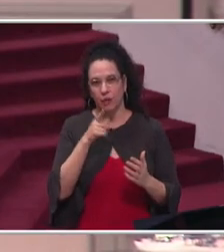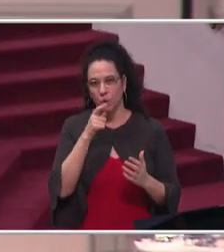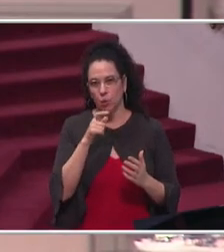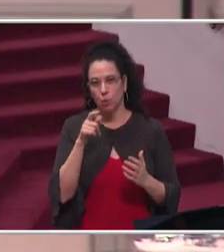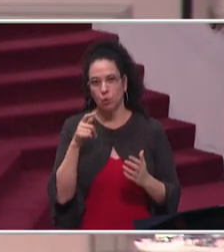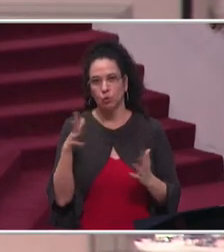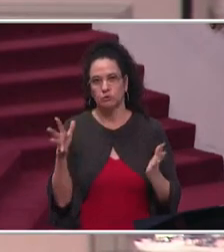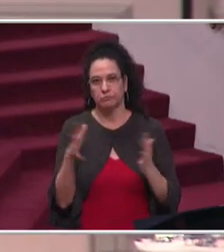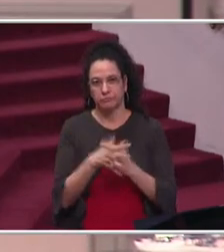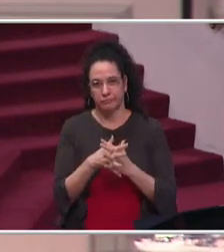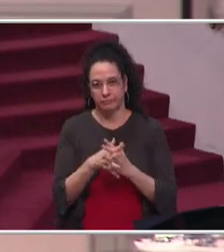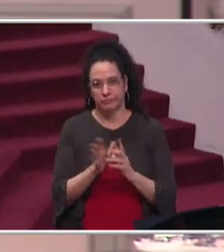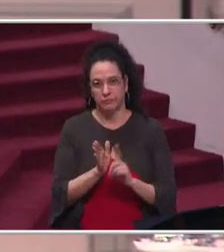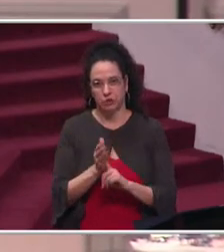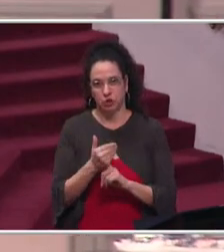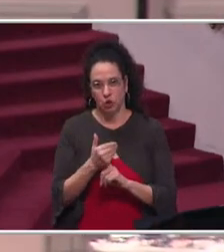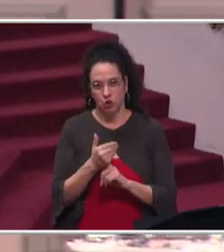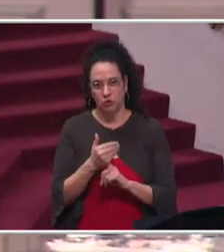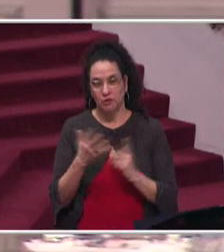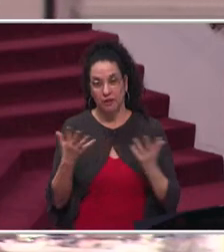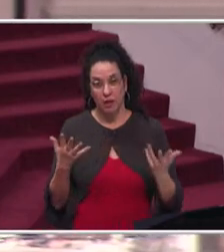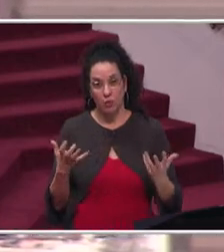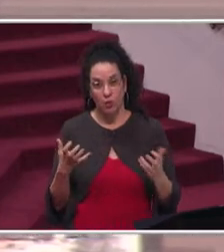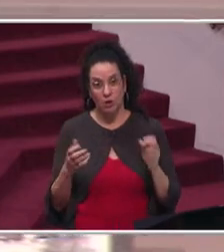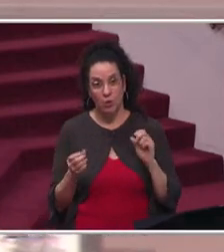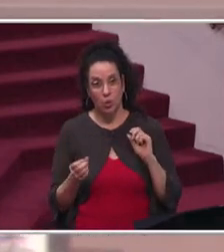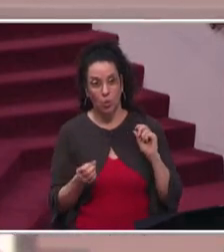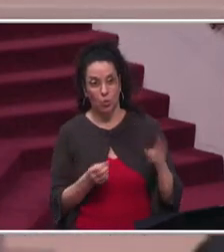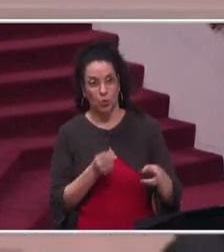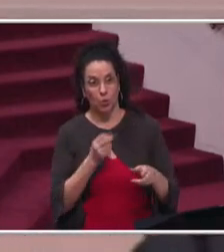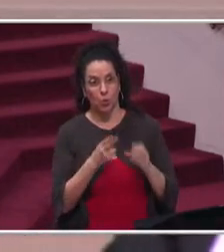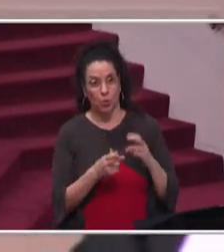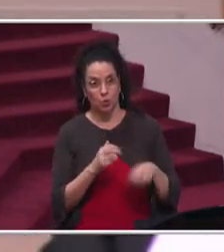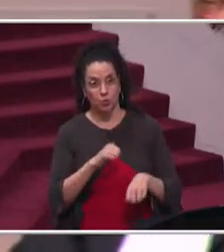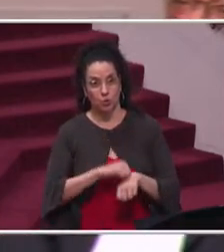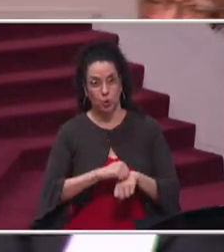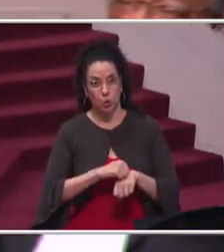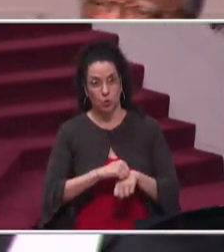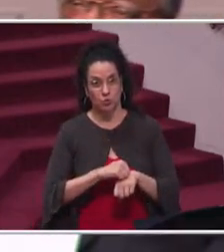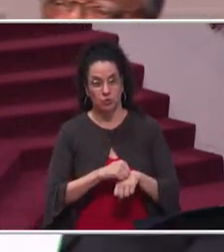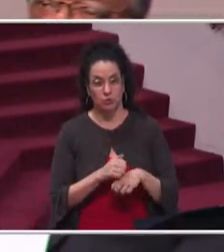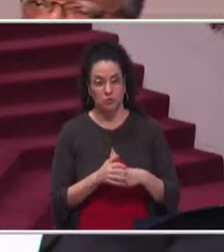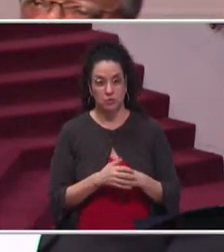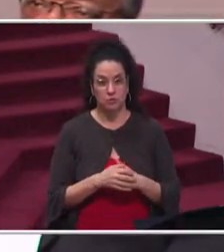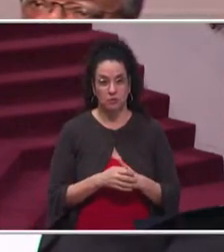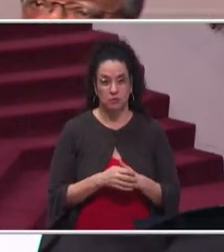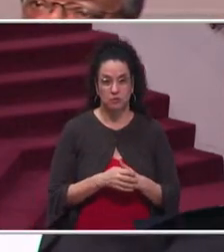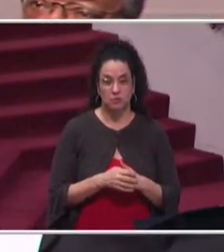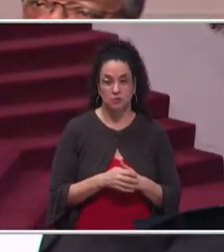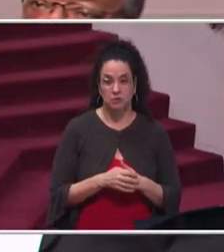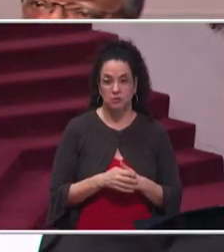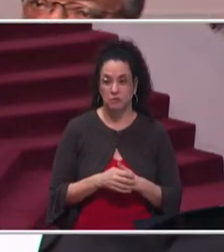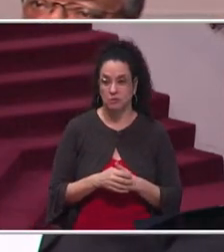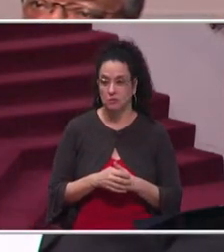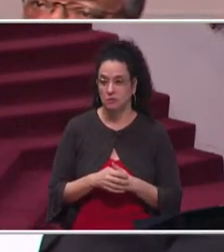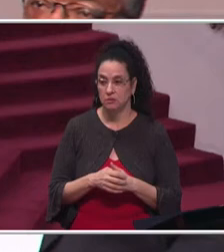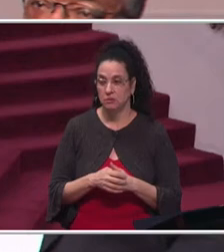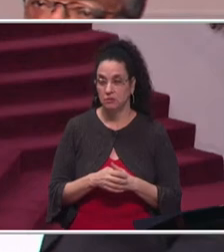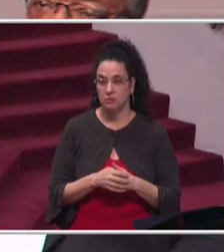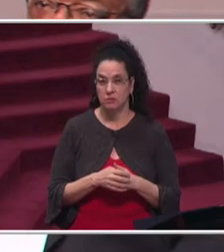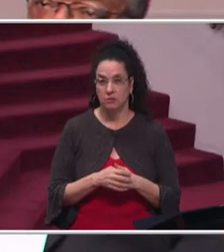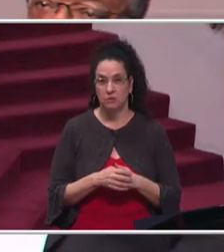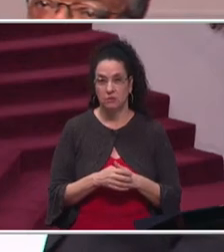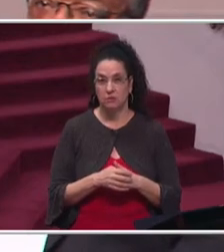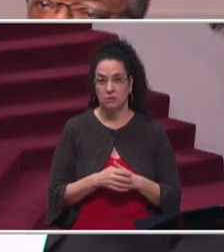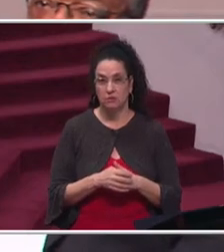And they wanted to have her stoned. Okay? Now, mind you, if she was caught in adultery,